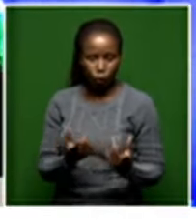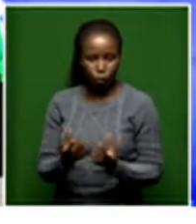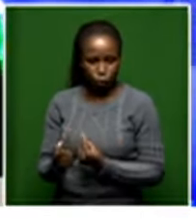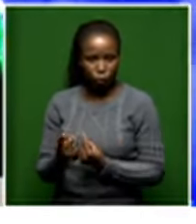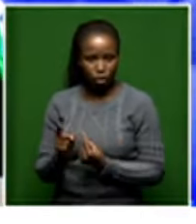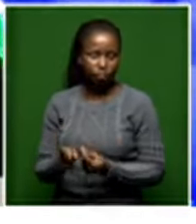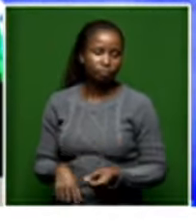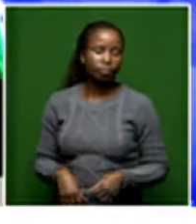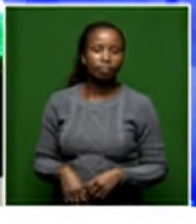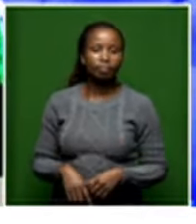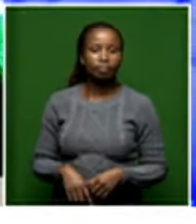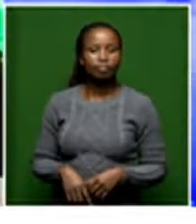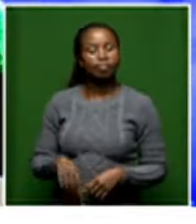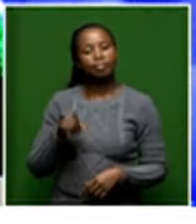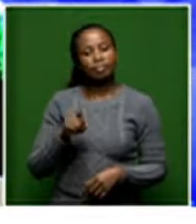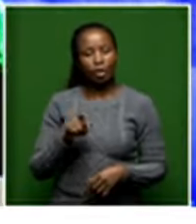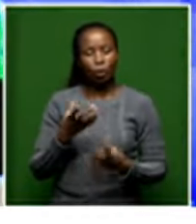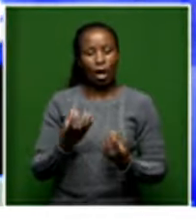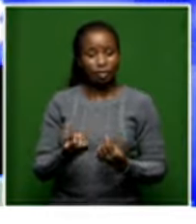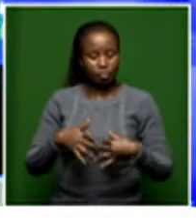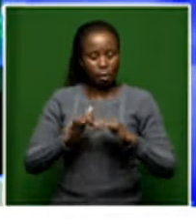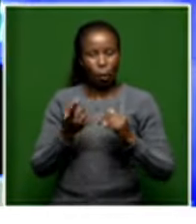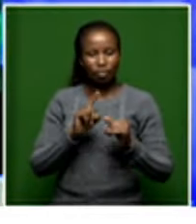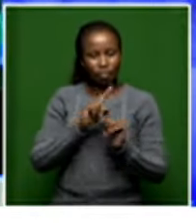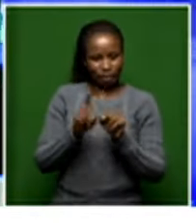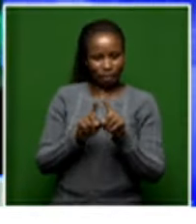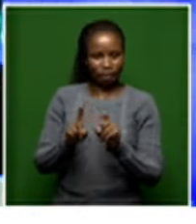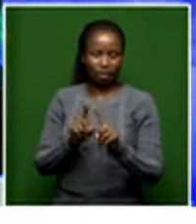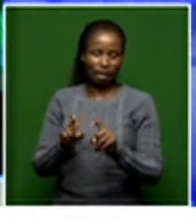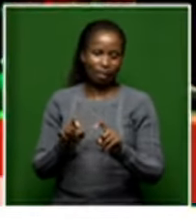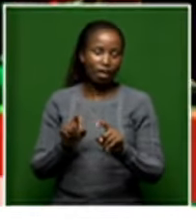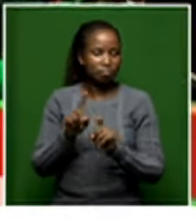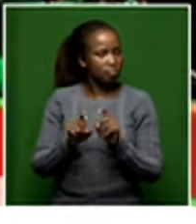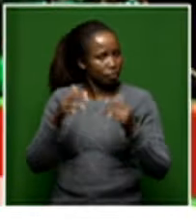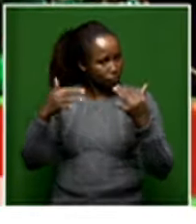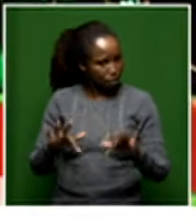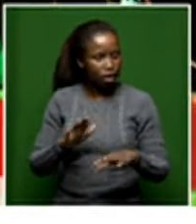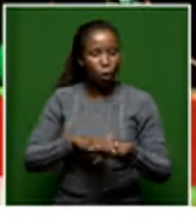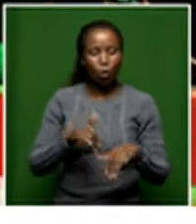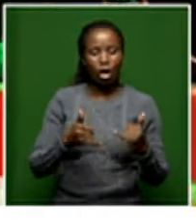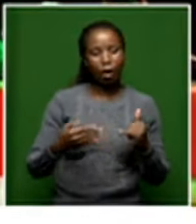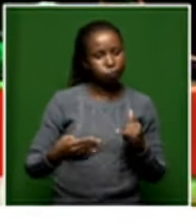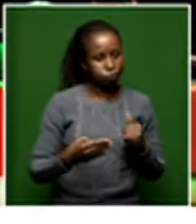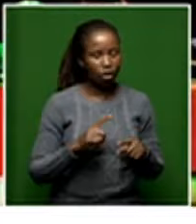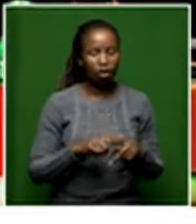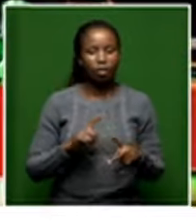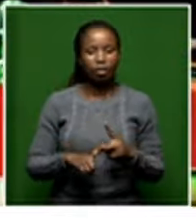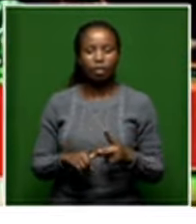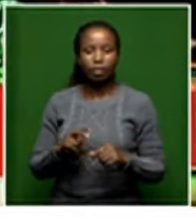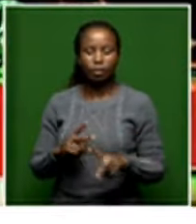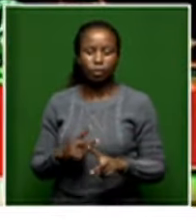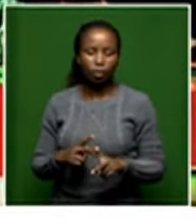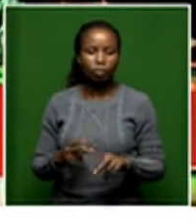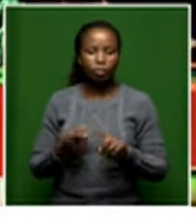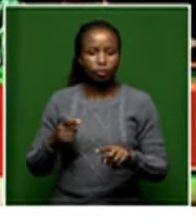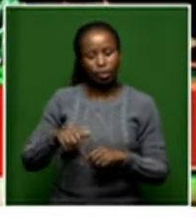from this particular survey that we have going now, yes, which is both online as well as within a